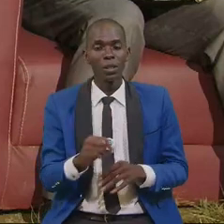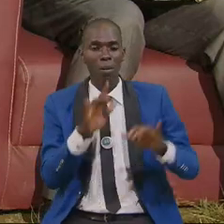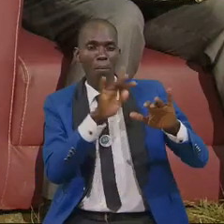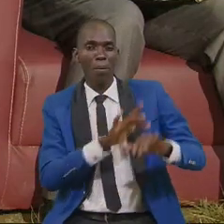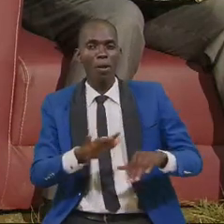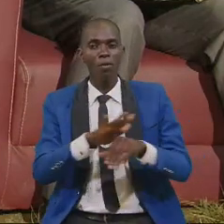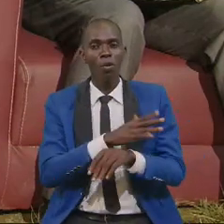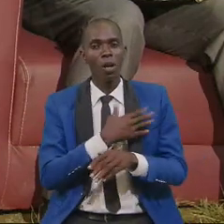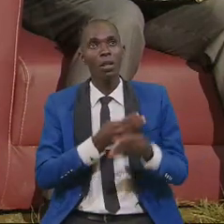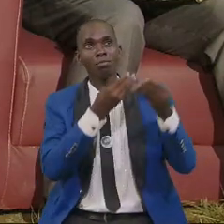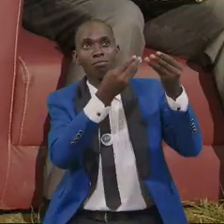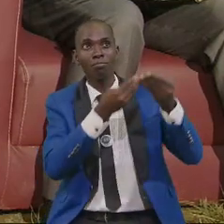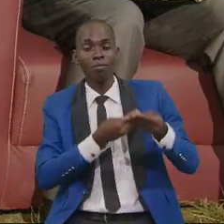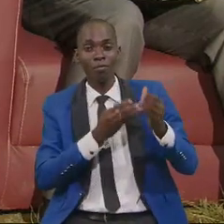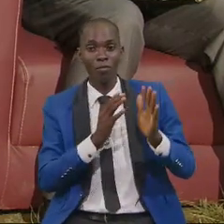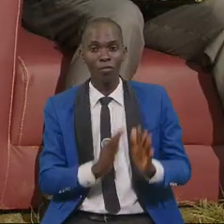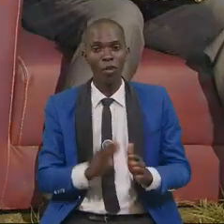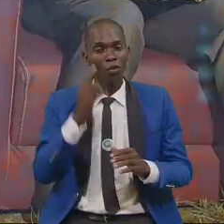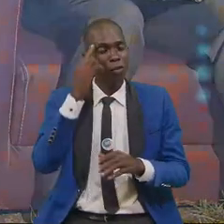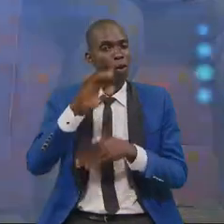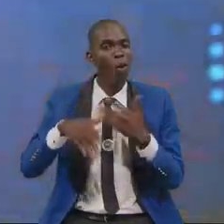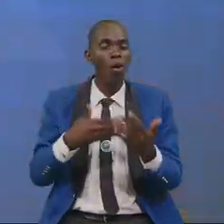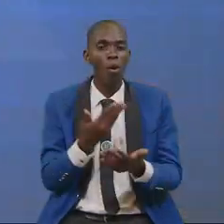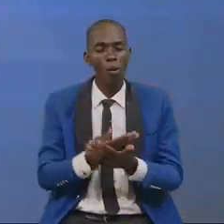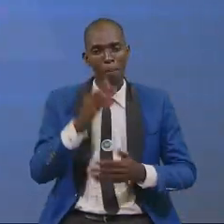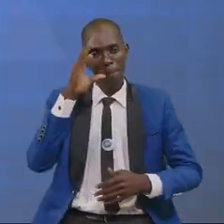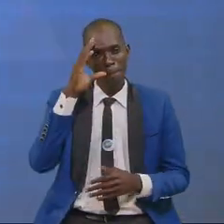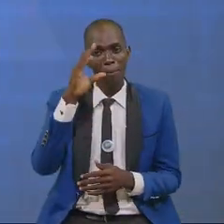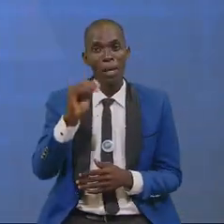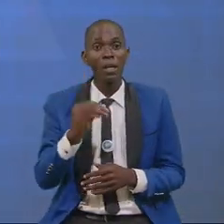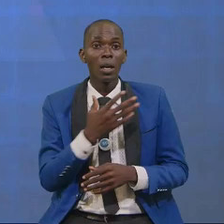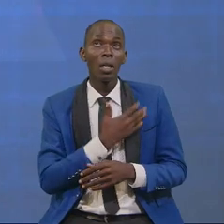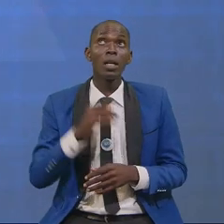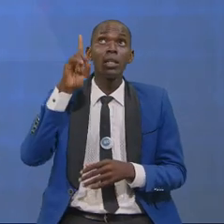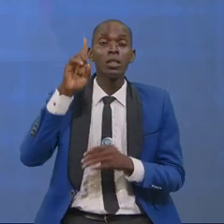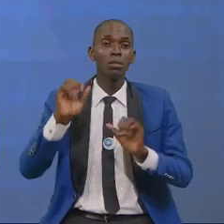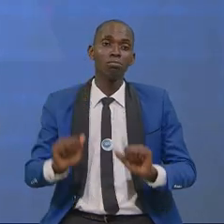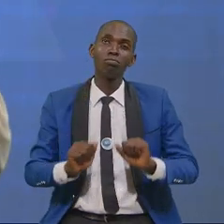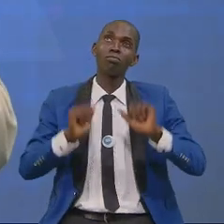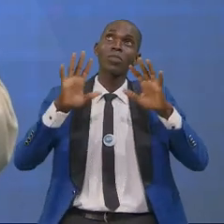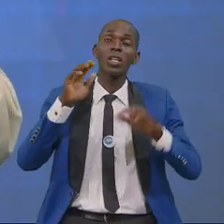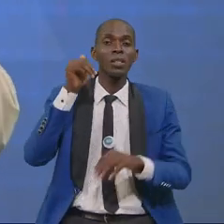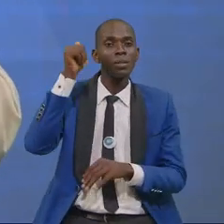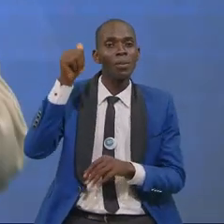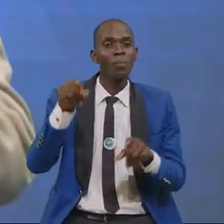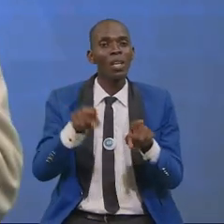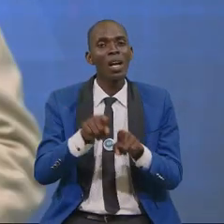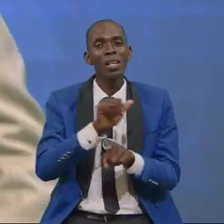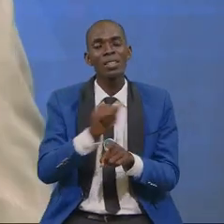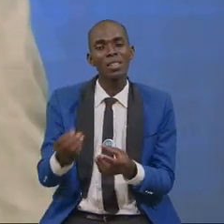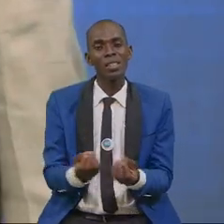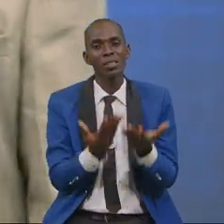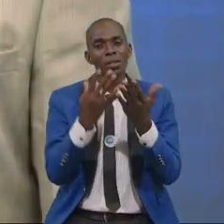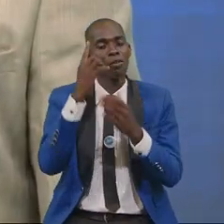what we have read, is mediator for all men. And he gave himself a ransom for